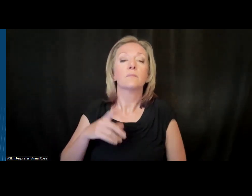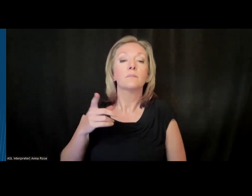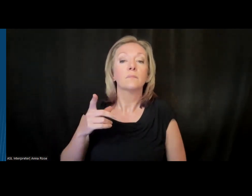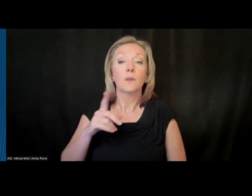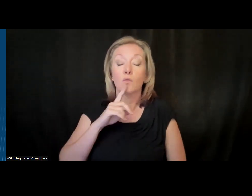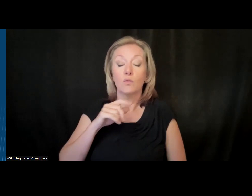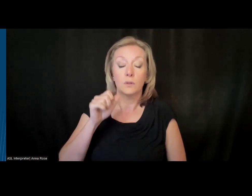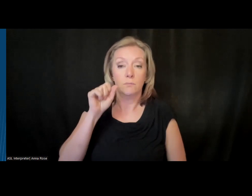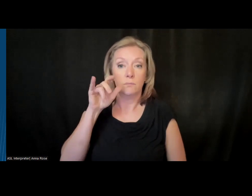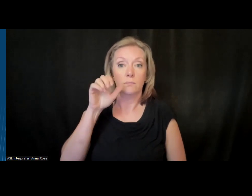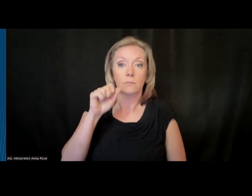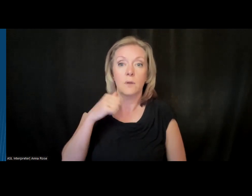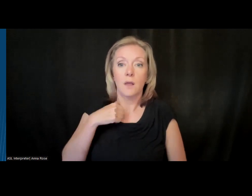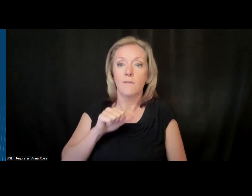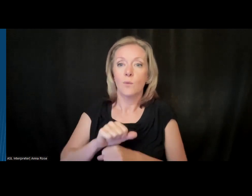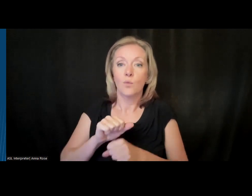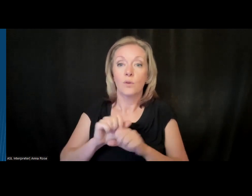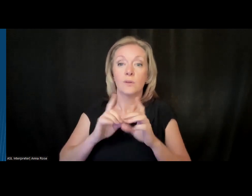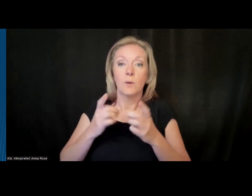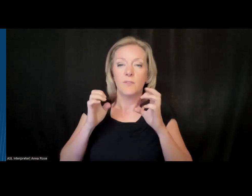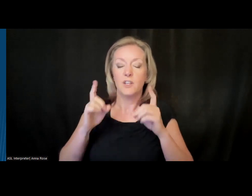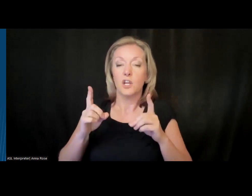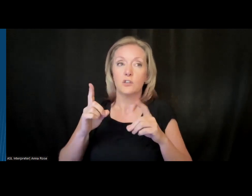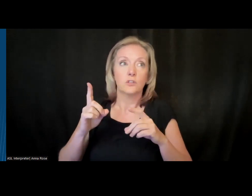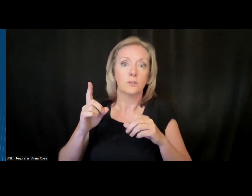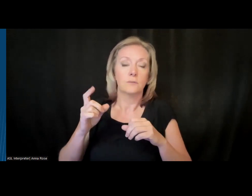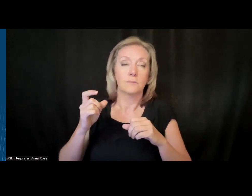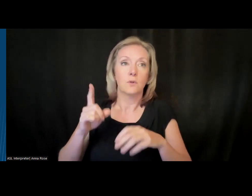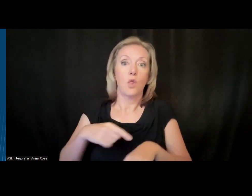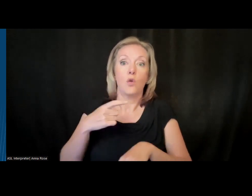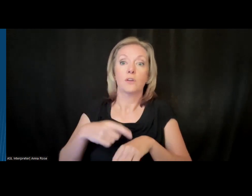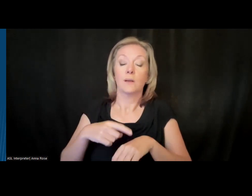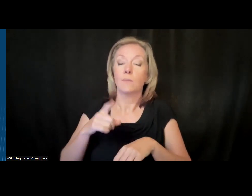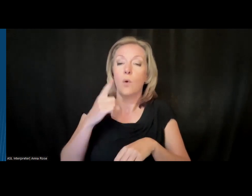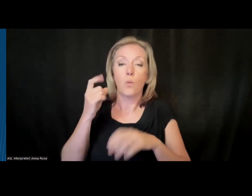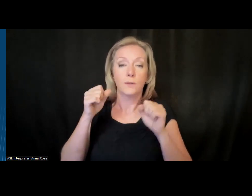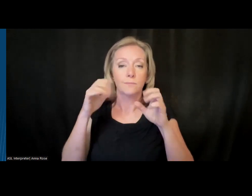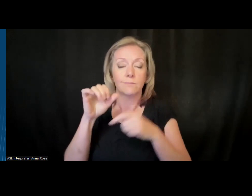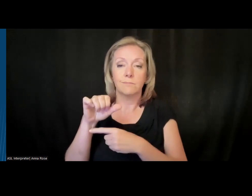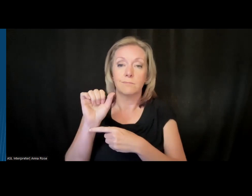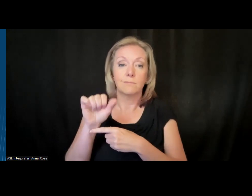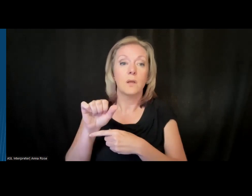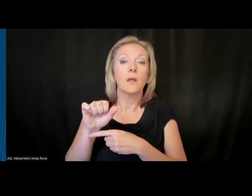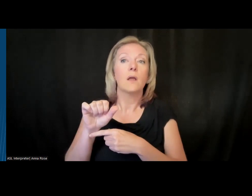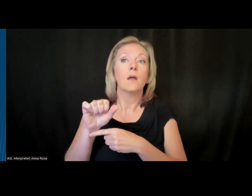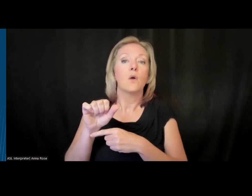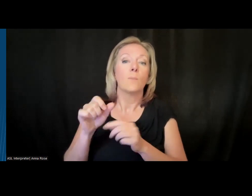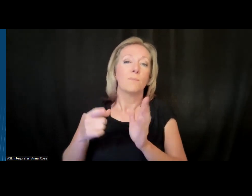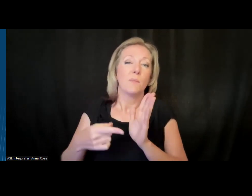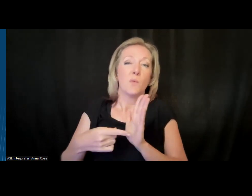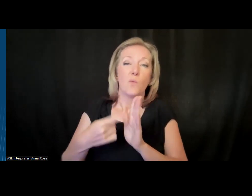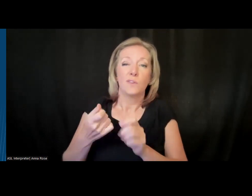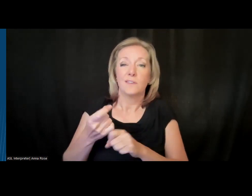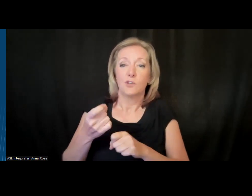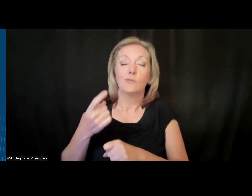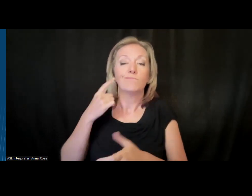of Education a long time, and it happens about once a year that we identify a child late. And